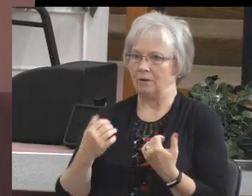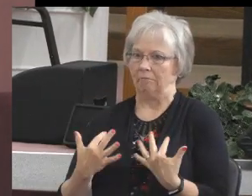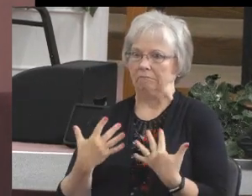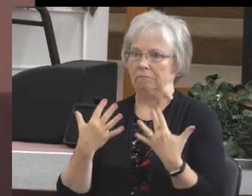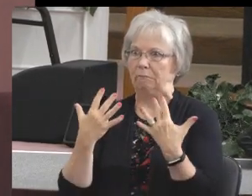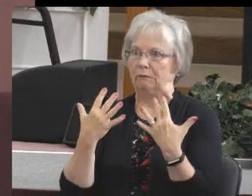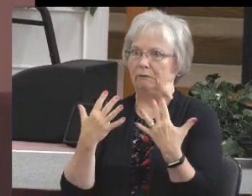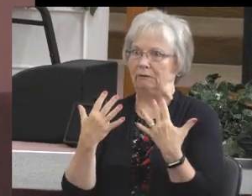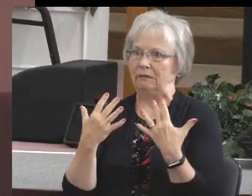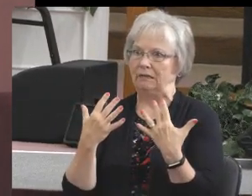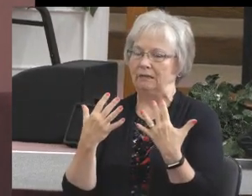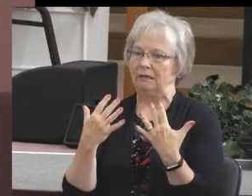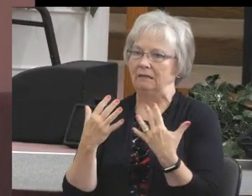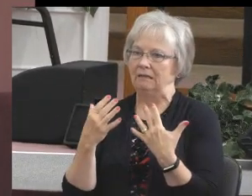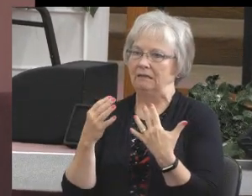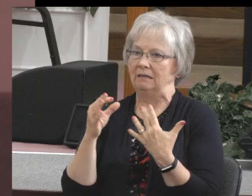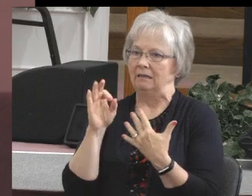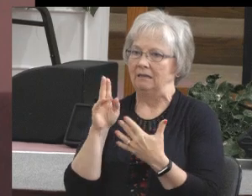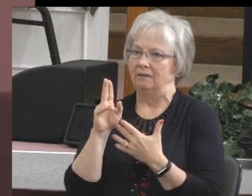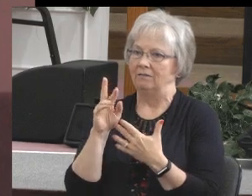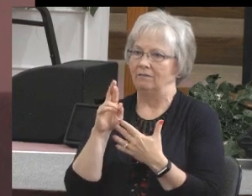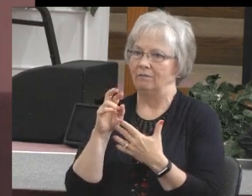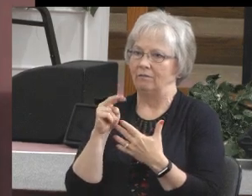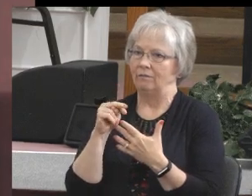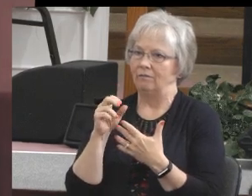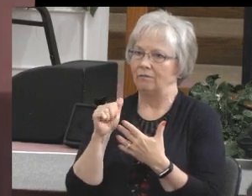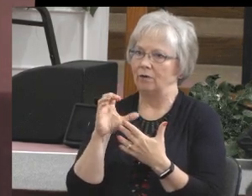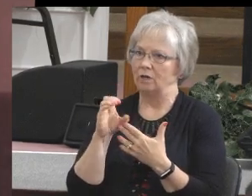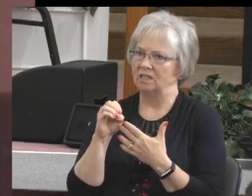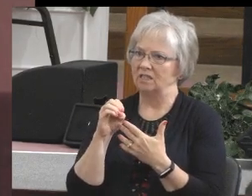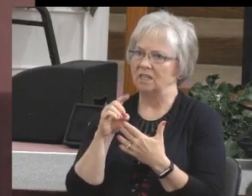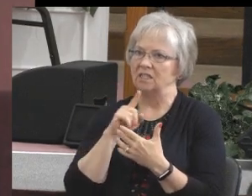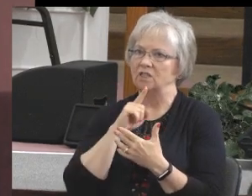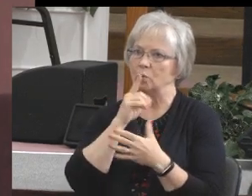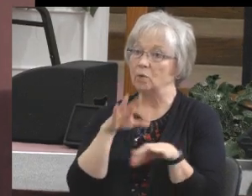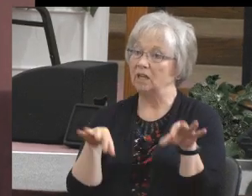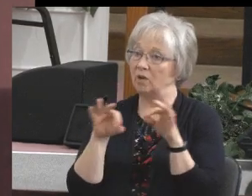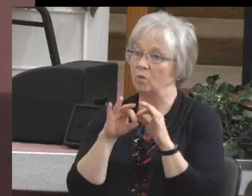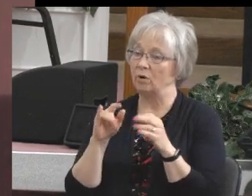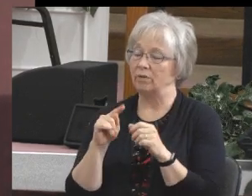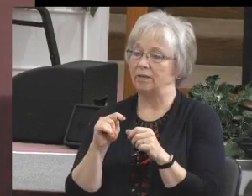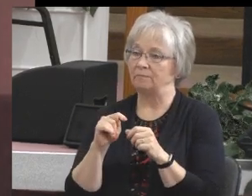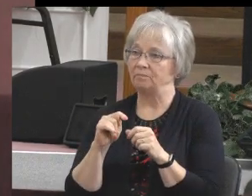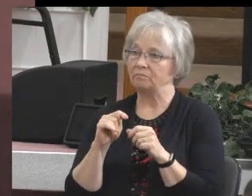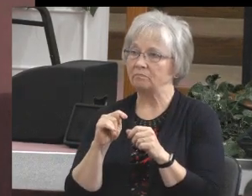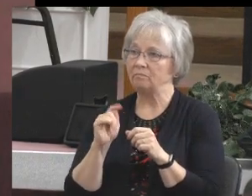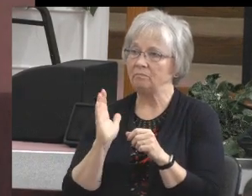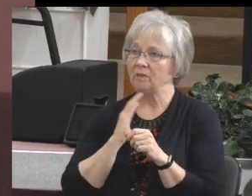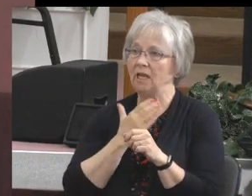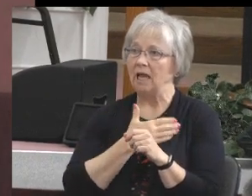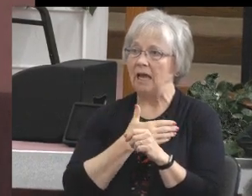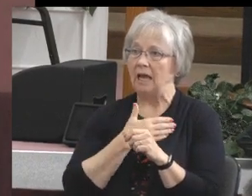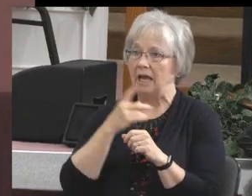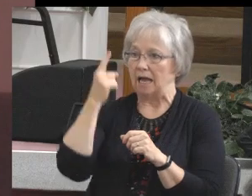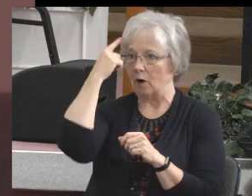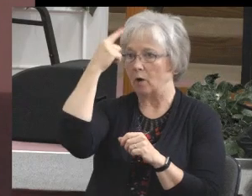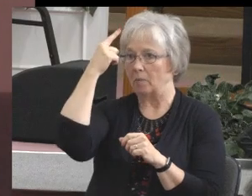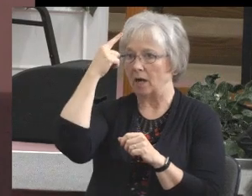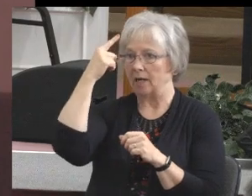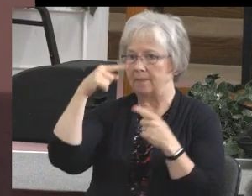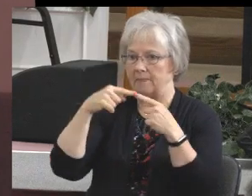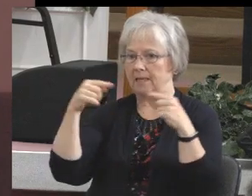Is that really worth it? See, our mind and the enemy works within us to justify the things